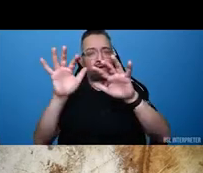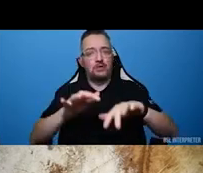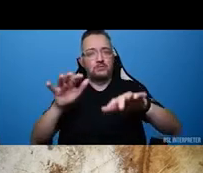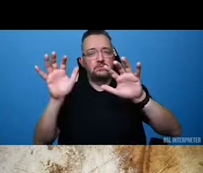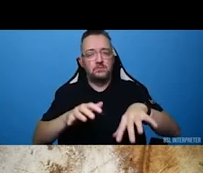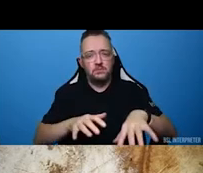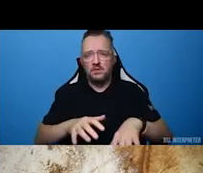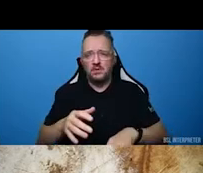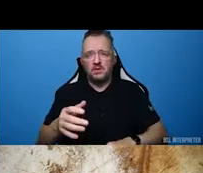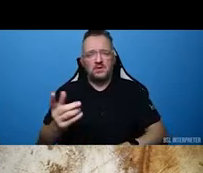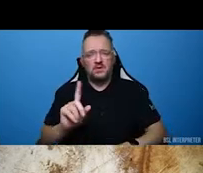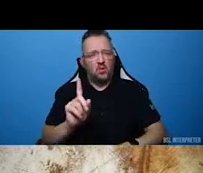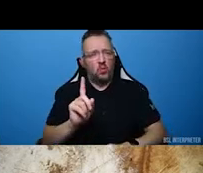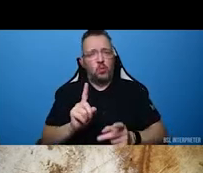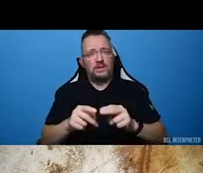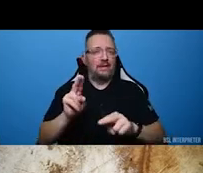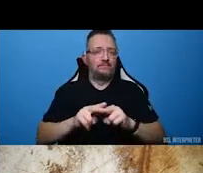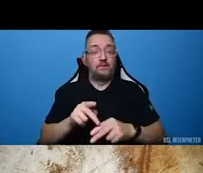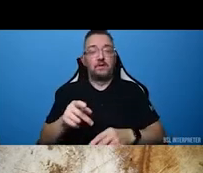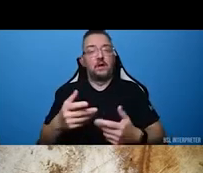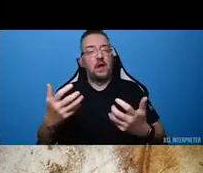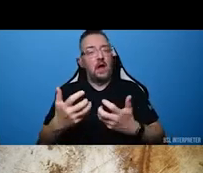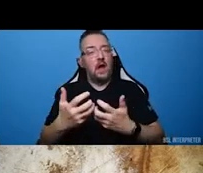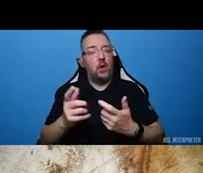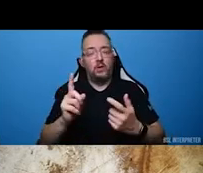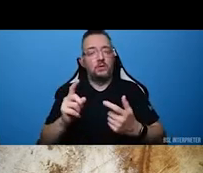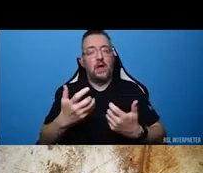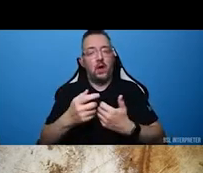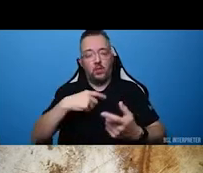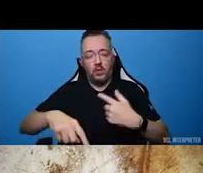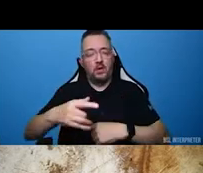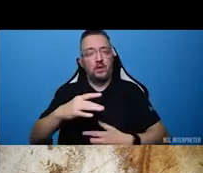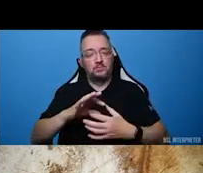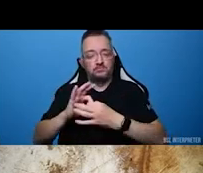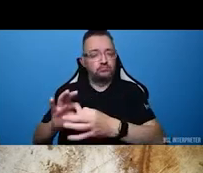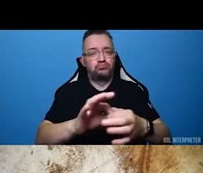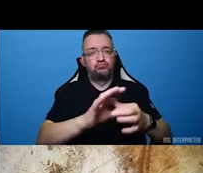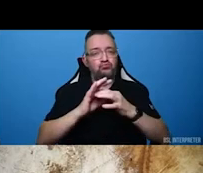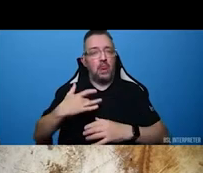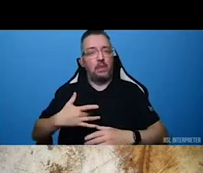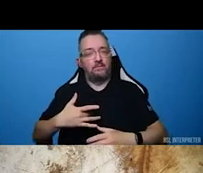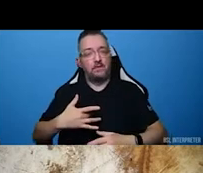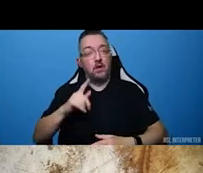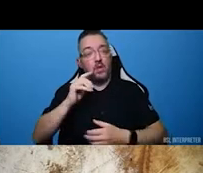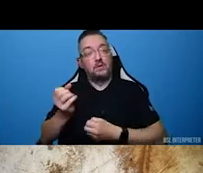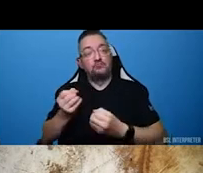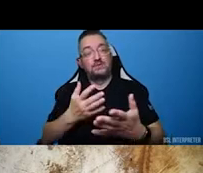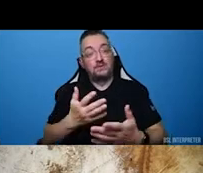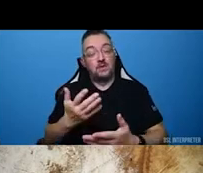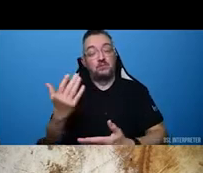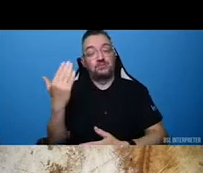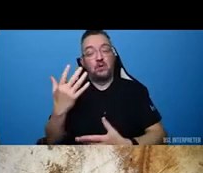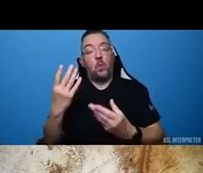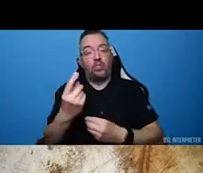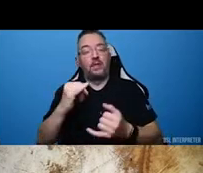And the curated title was How Will We Live Together? And I'll be presenting it with Stella Muteki, co